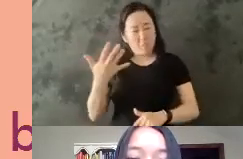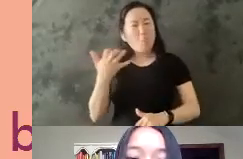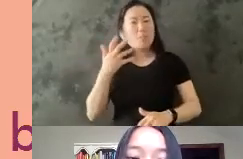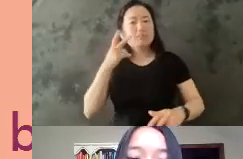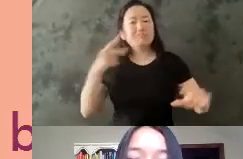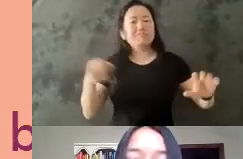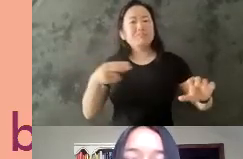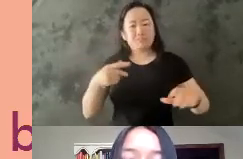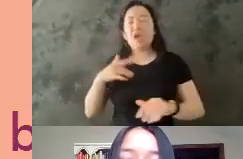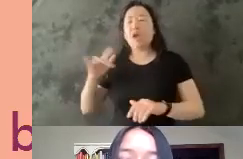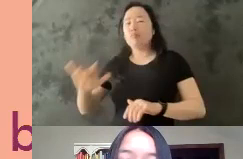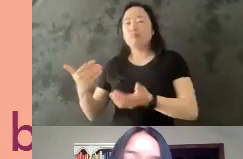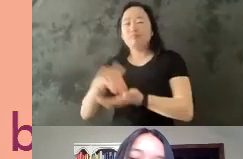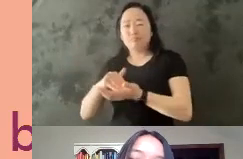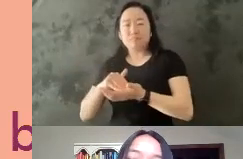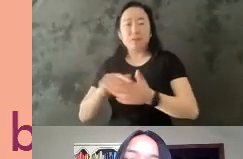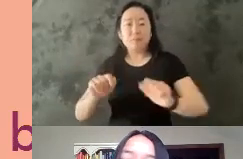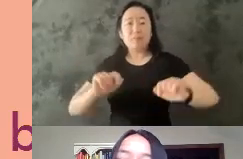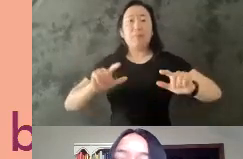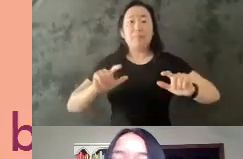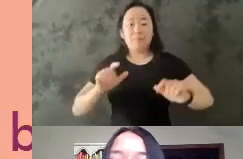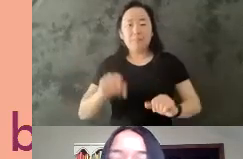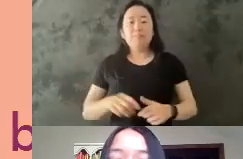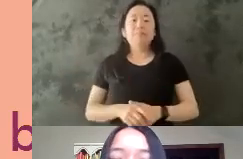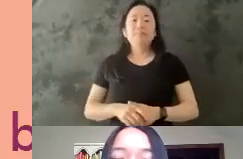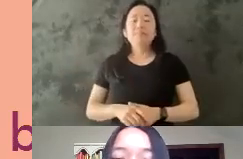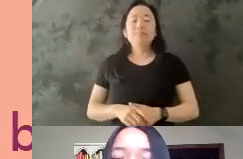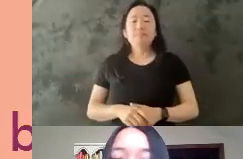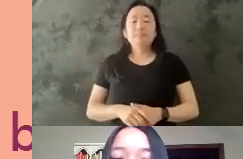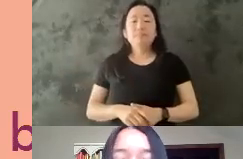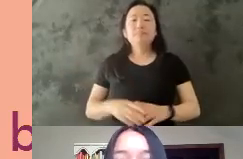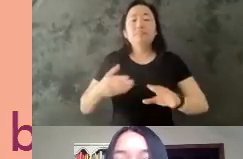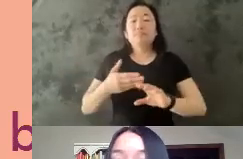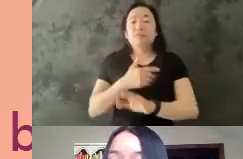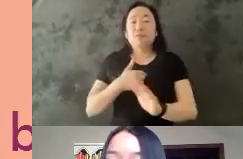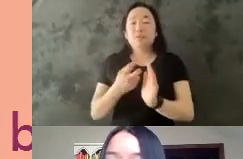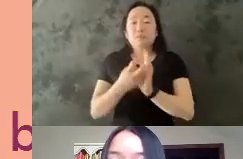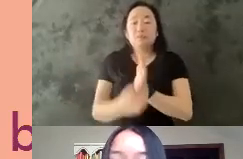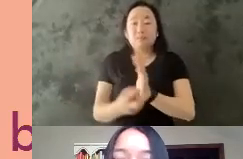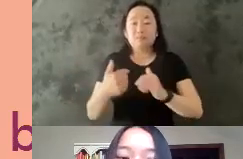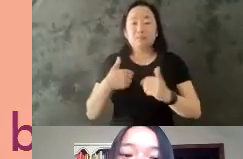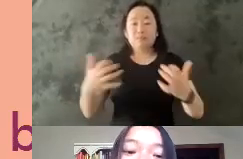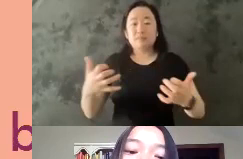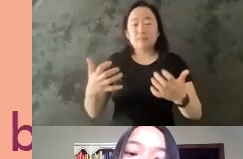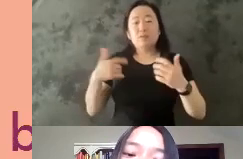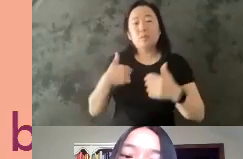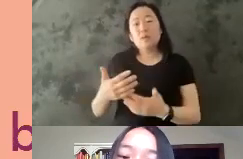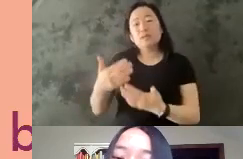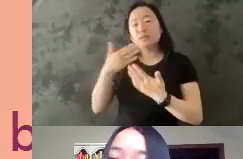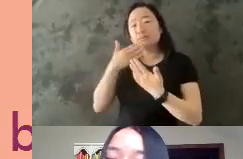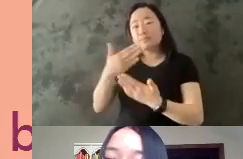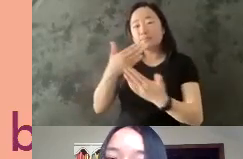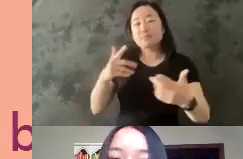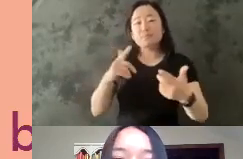And then before we officially dive into today's webinar, I want to acknowledge and extend gratitude for our American Sign Language or